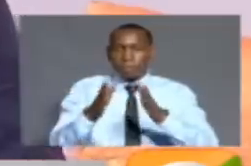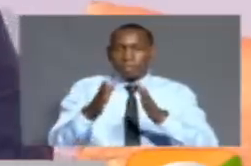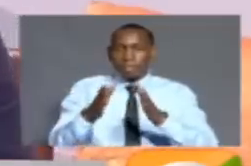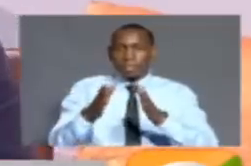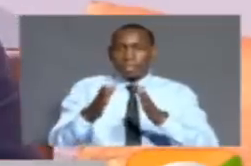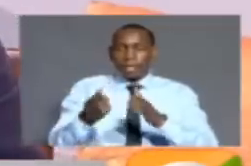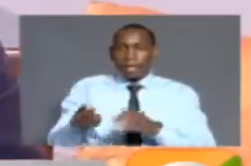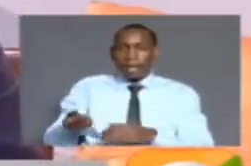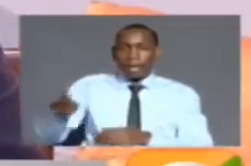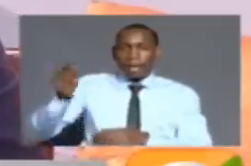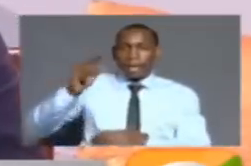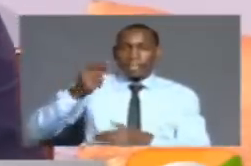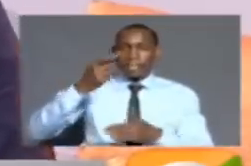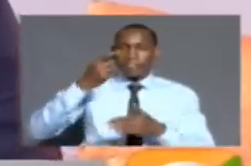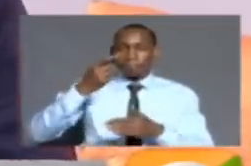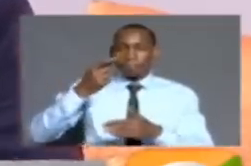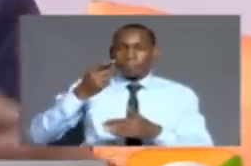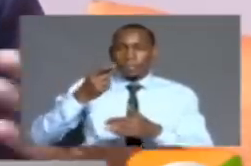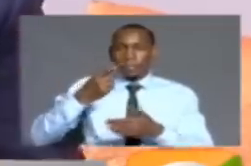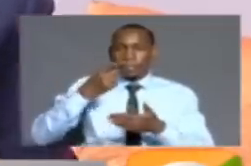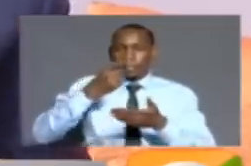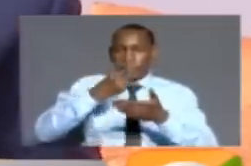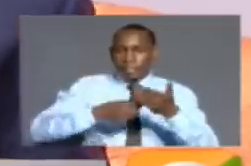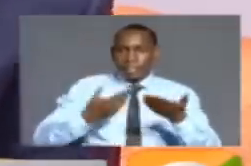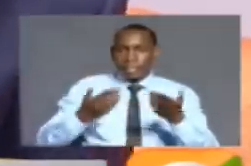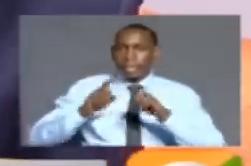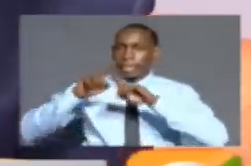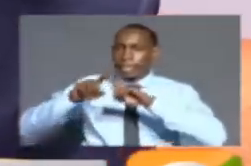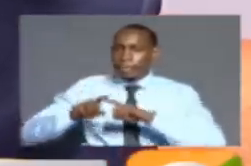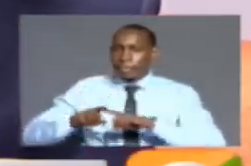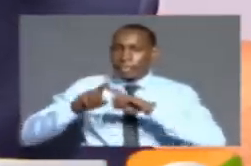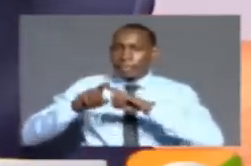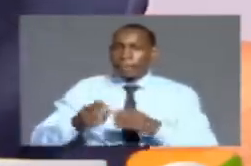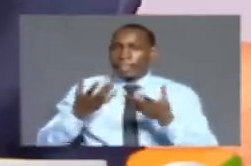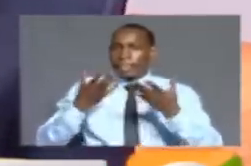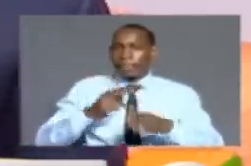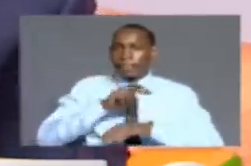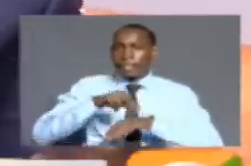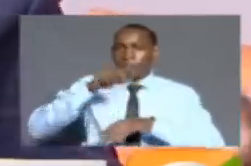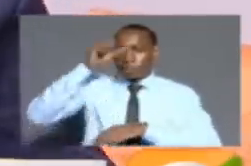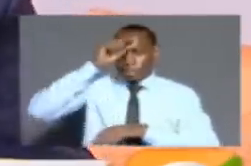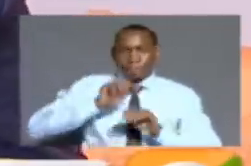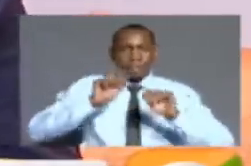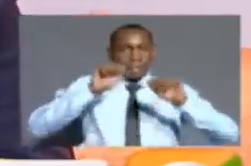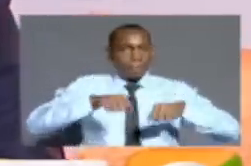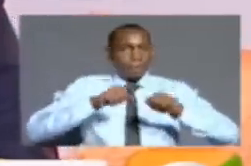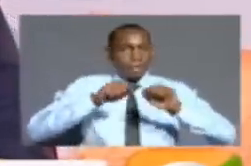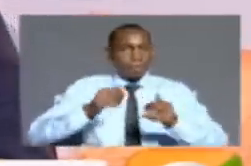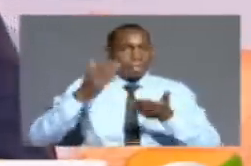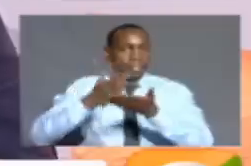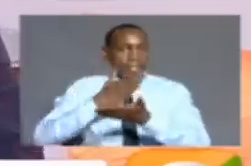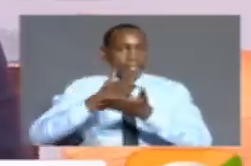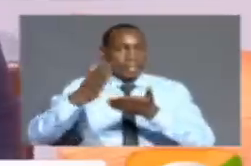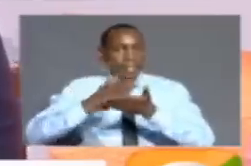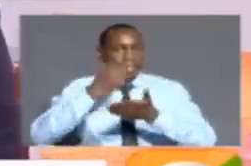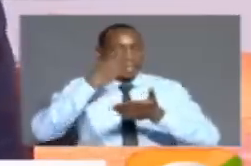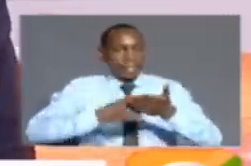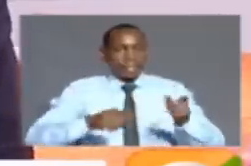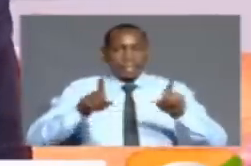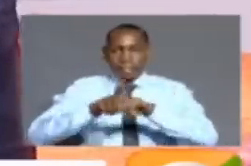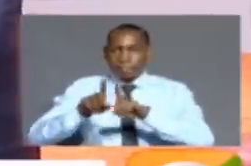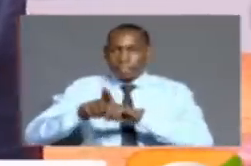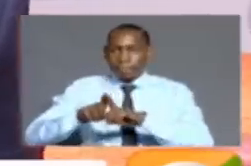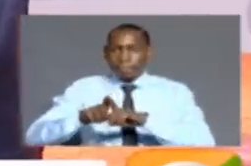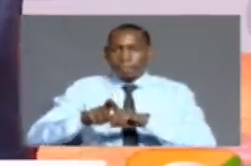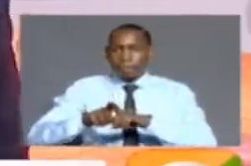source revenue, because currently there's a huge reliance on the national government to be able to, on the shareable revenue. We also need to be